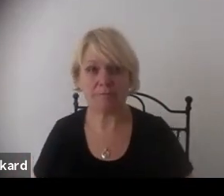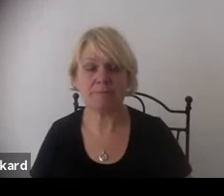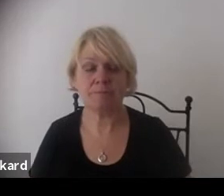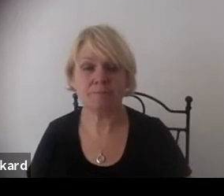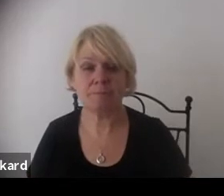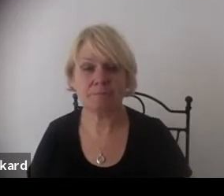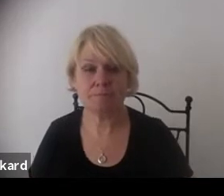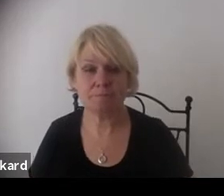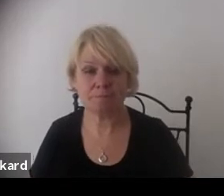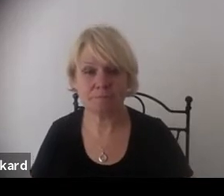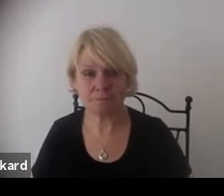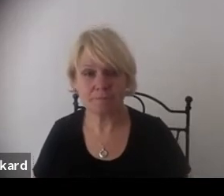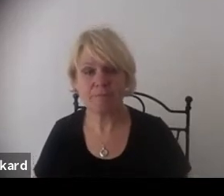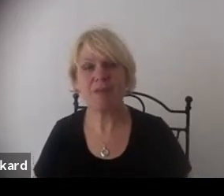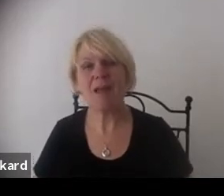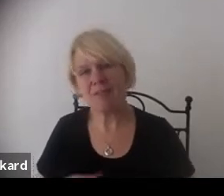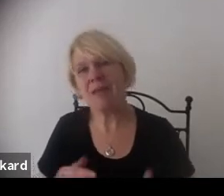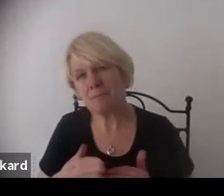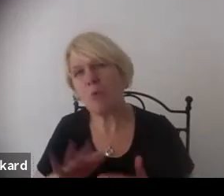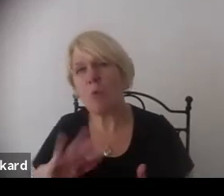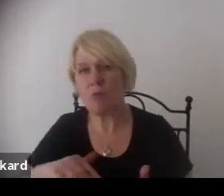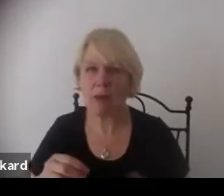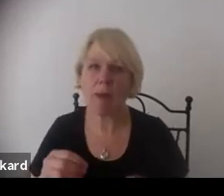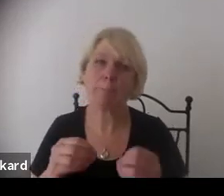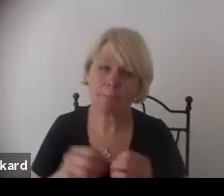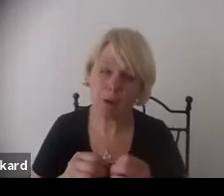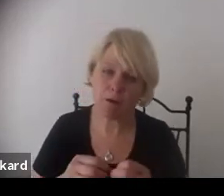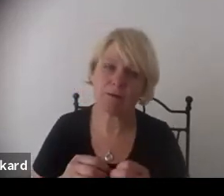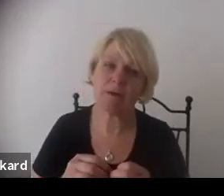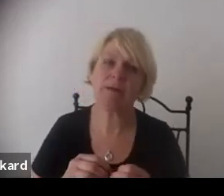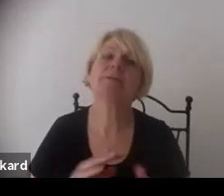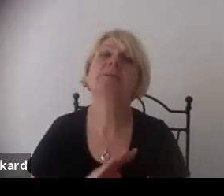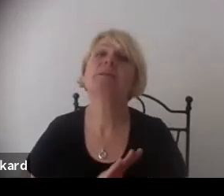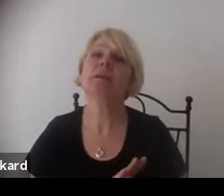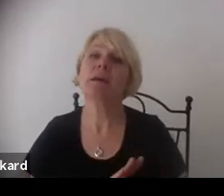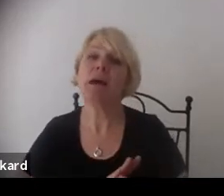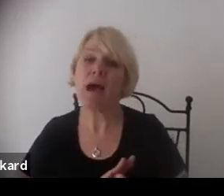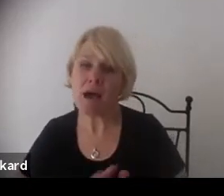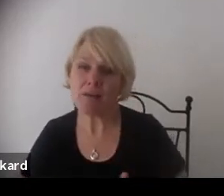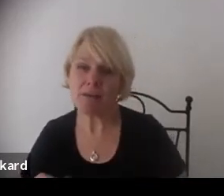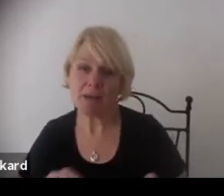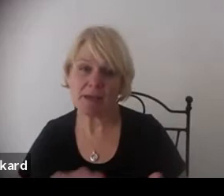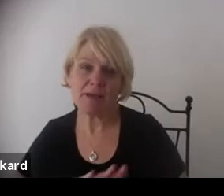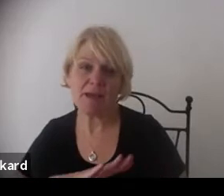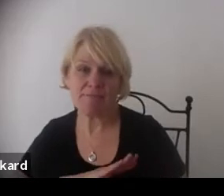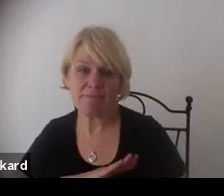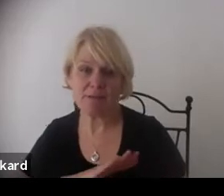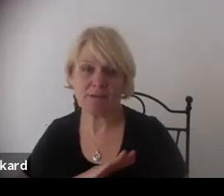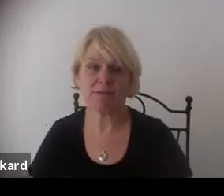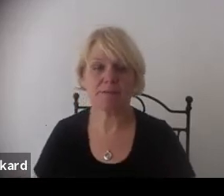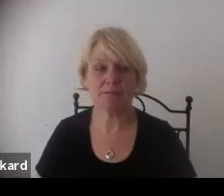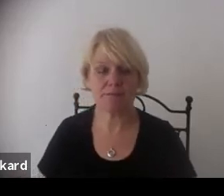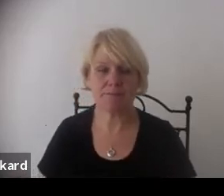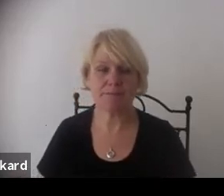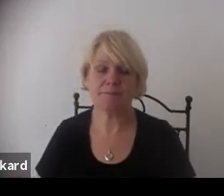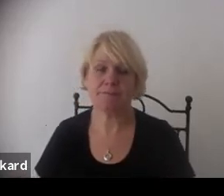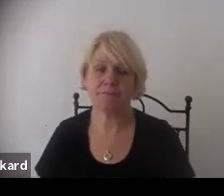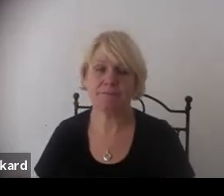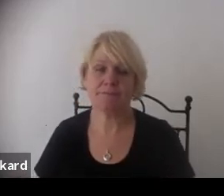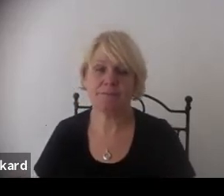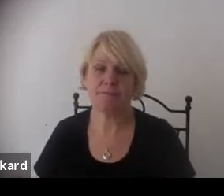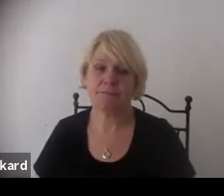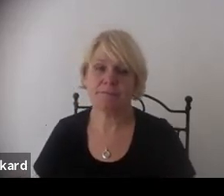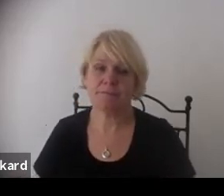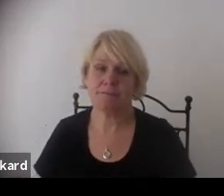just Barnet, Enfield and Haringey. The other really important point, just to understand how our services work, is